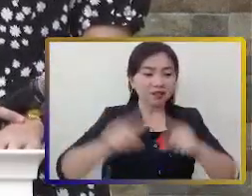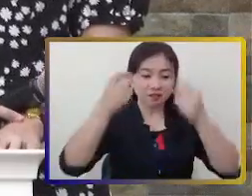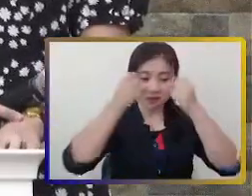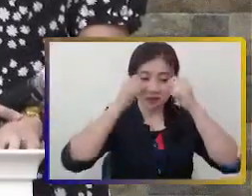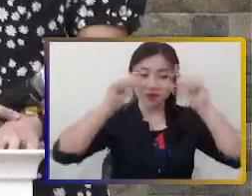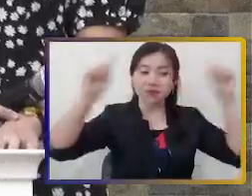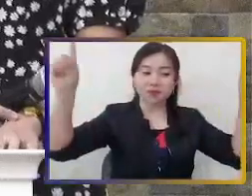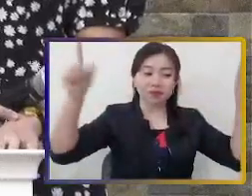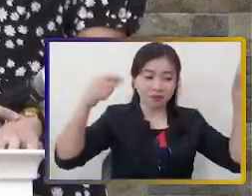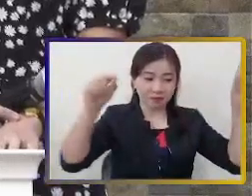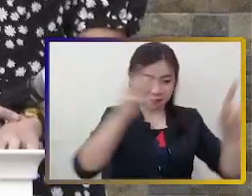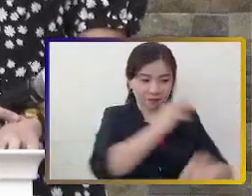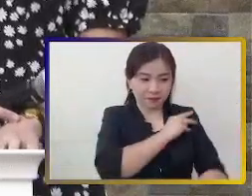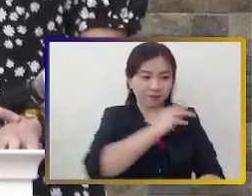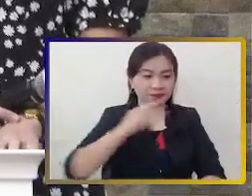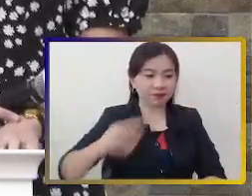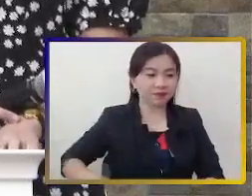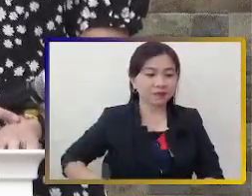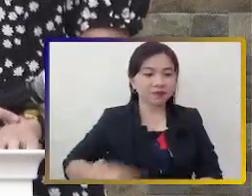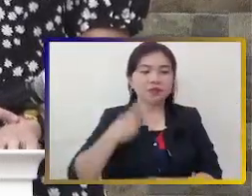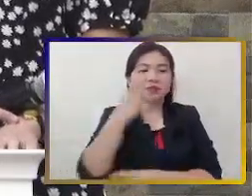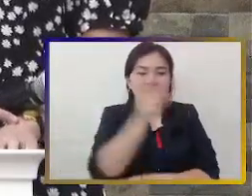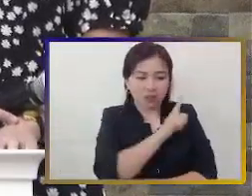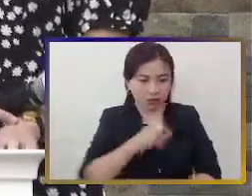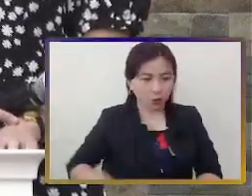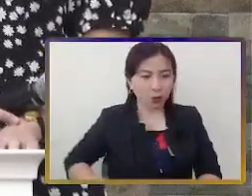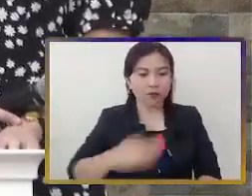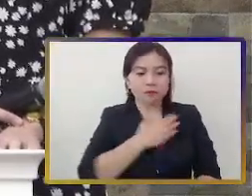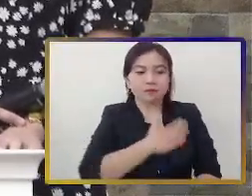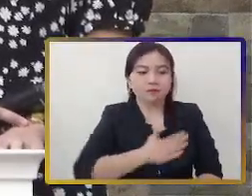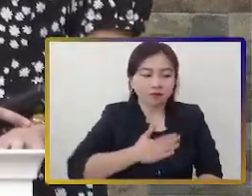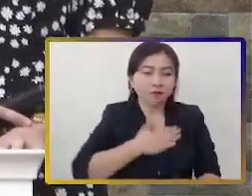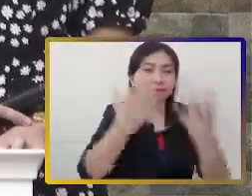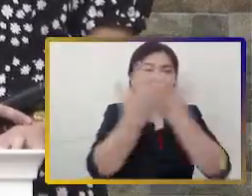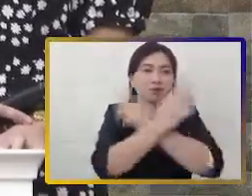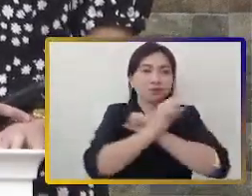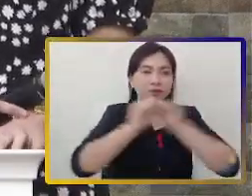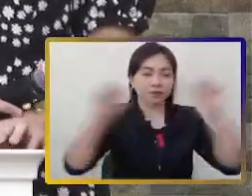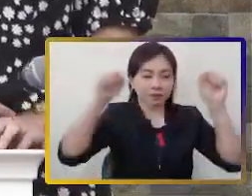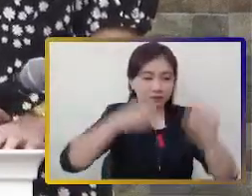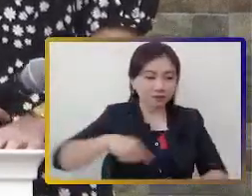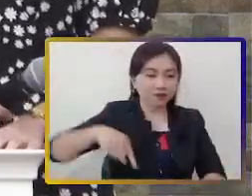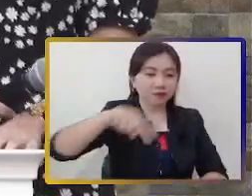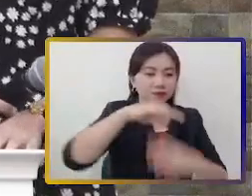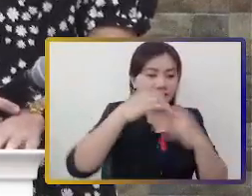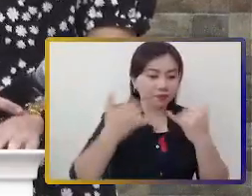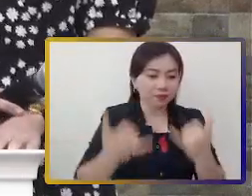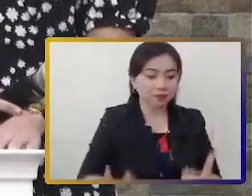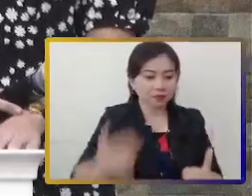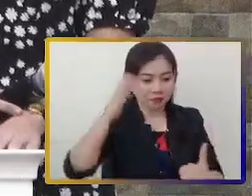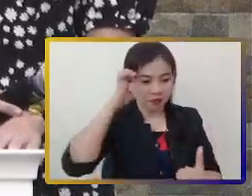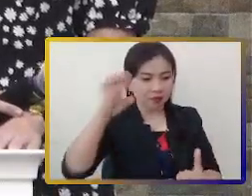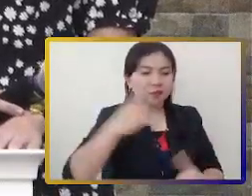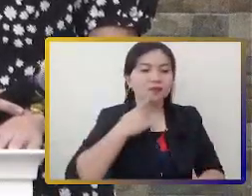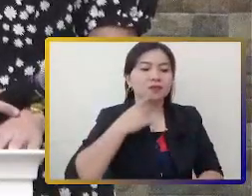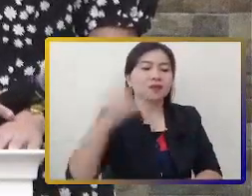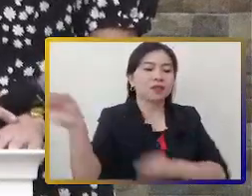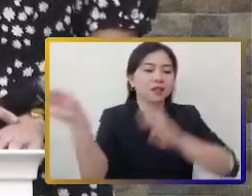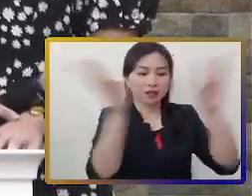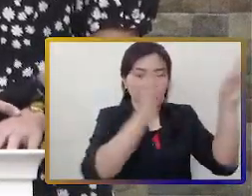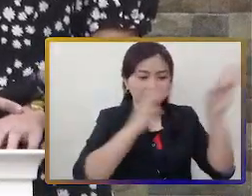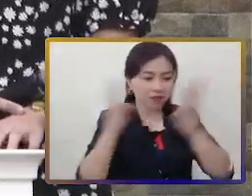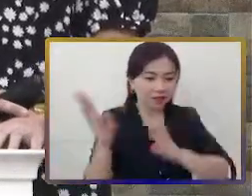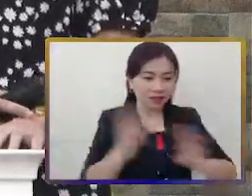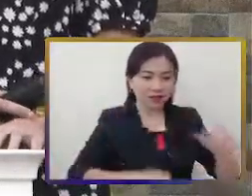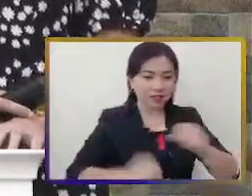they awoke the master, saying, Lord, please save us now. He rebuked the